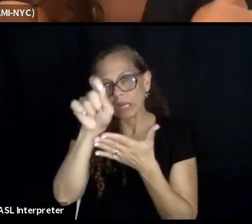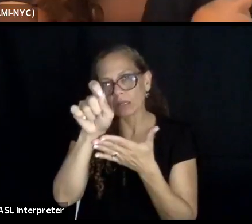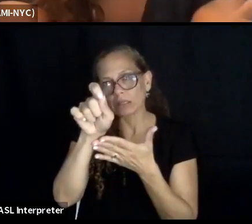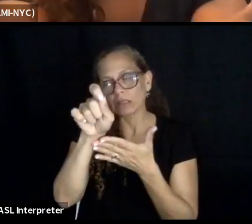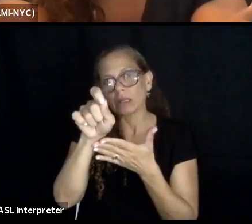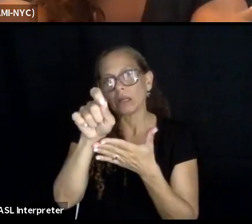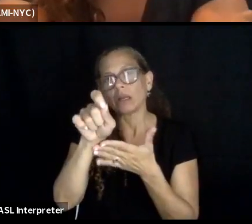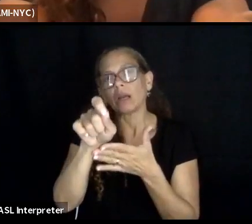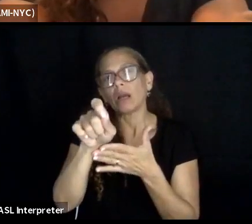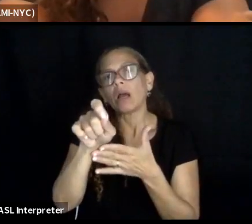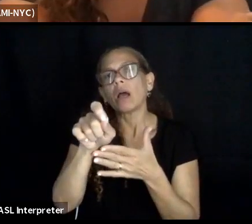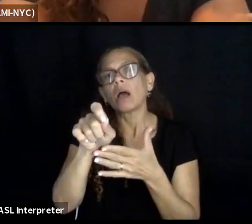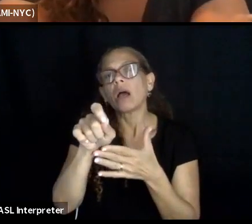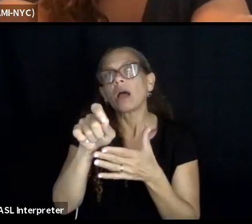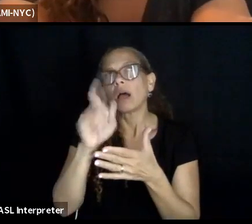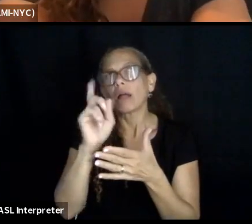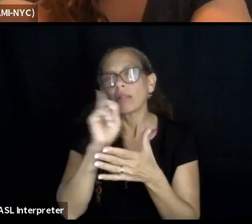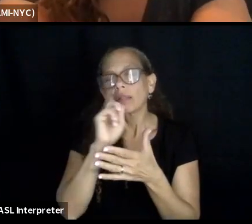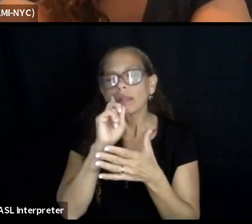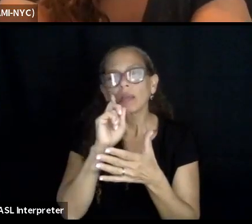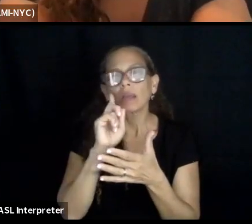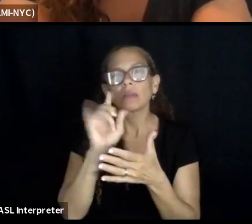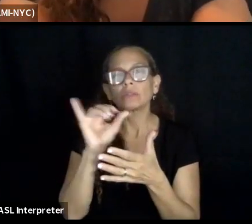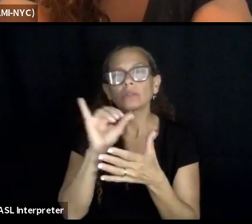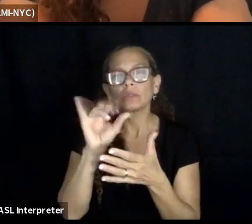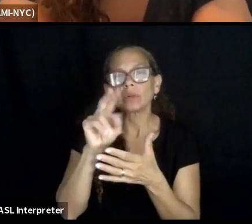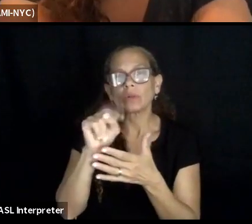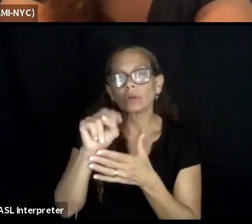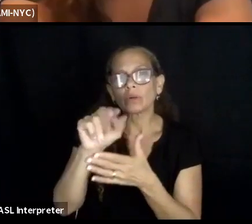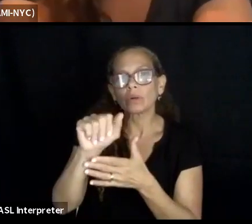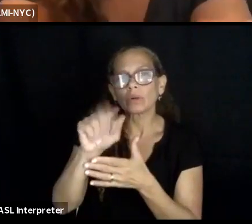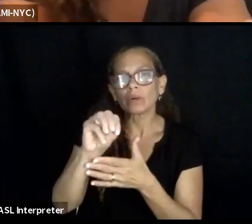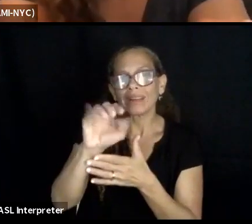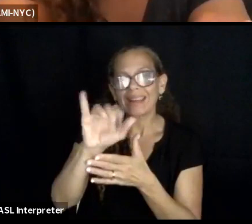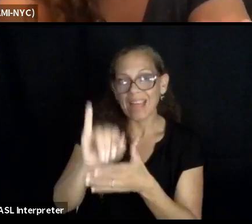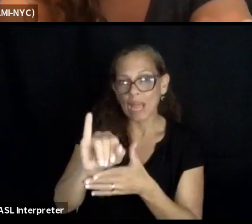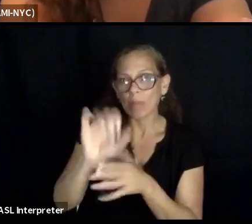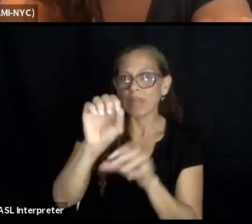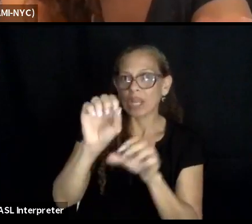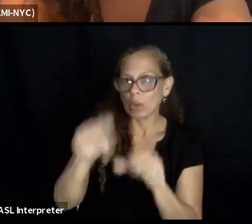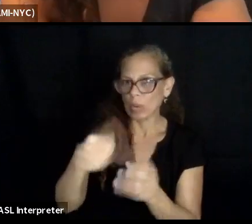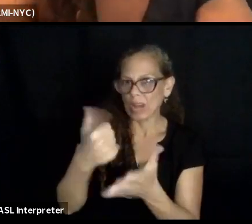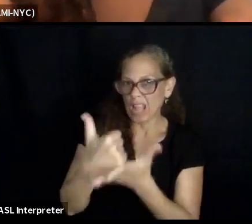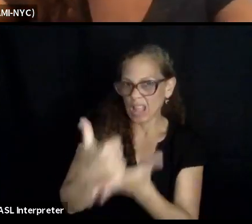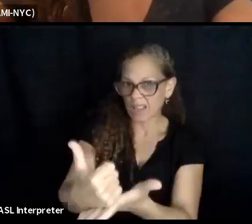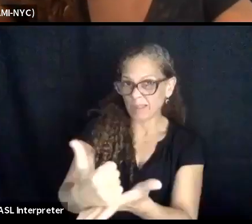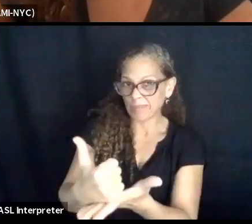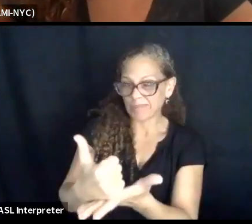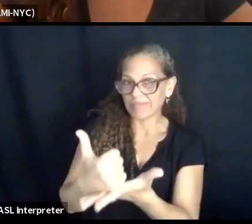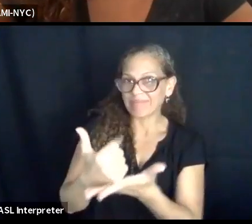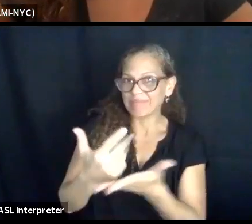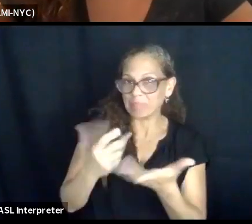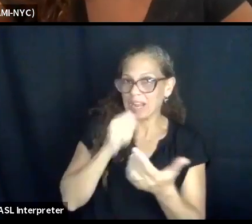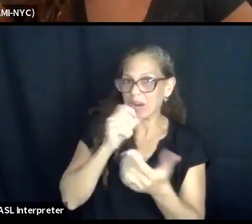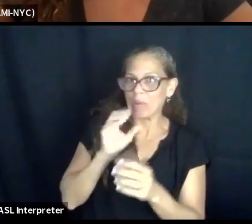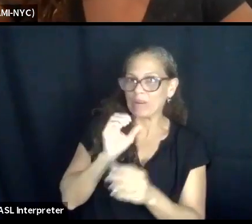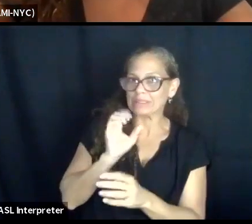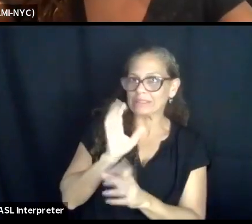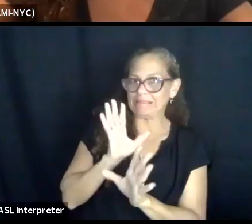insurance is. I also have a feeling that NAMI could be helpful with that, although I don't want to put that on NAMI,